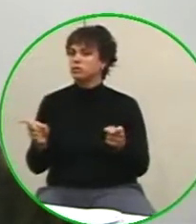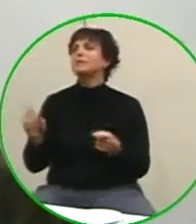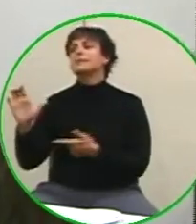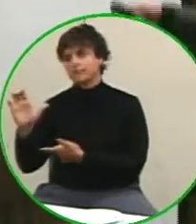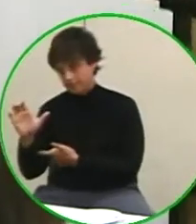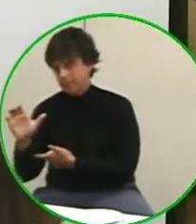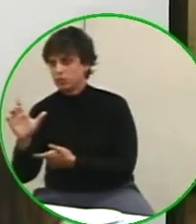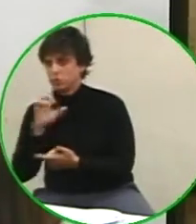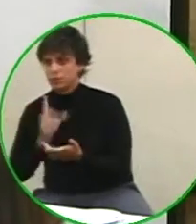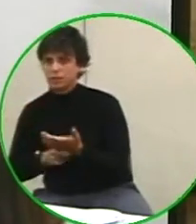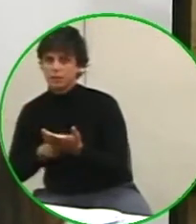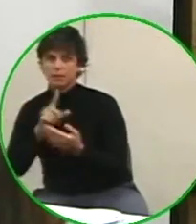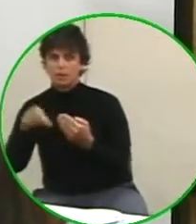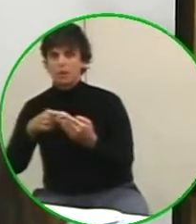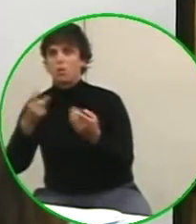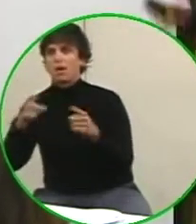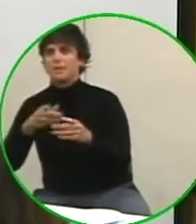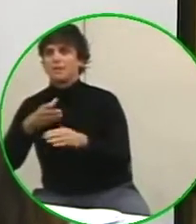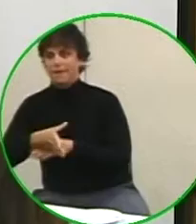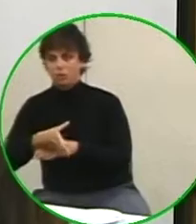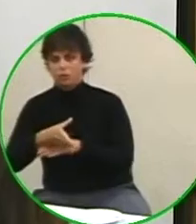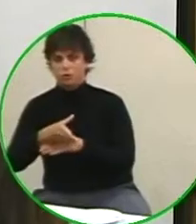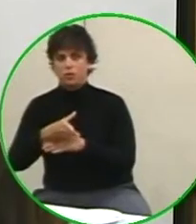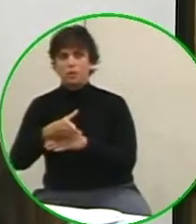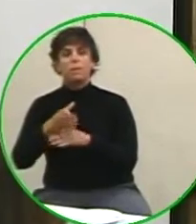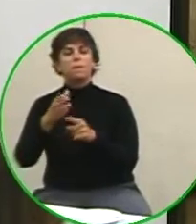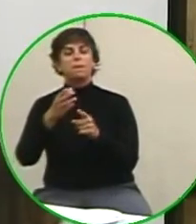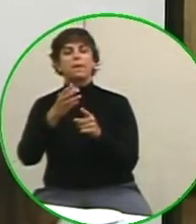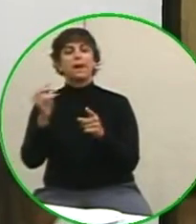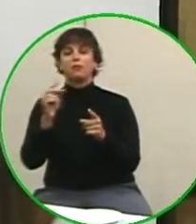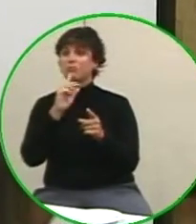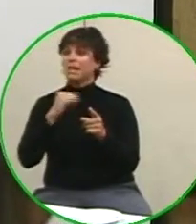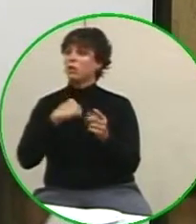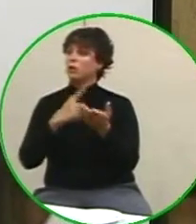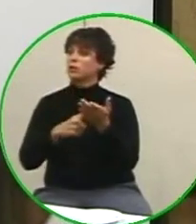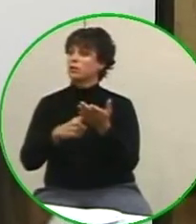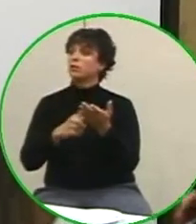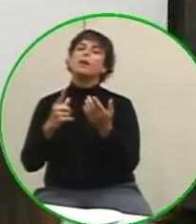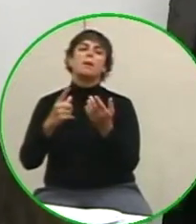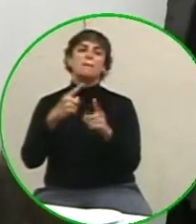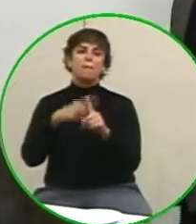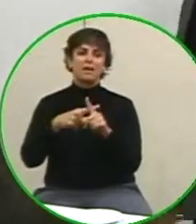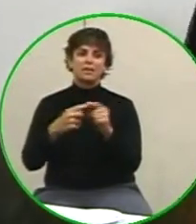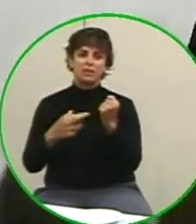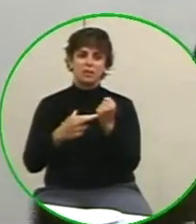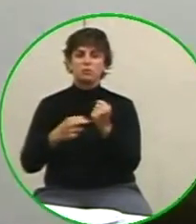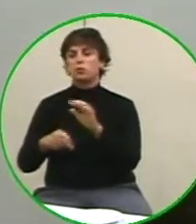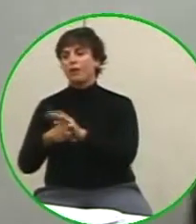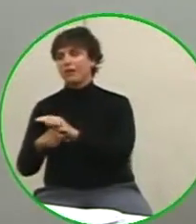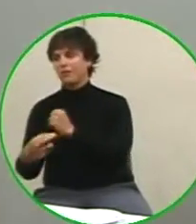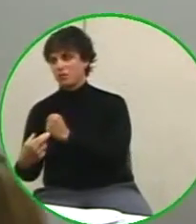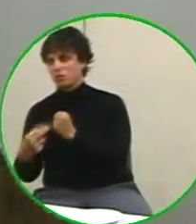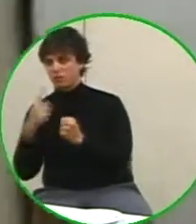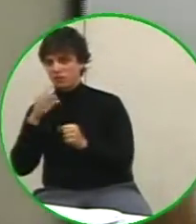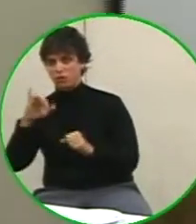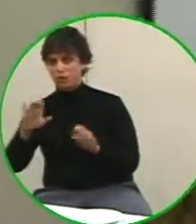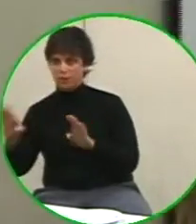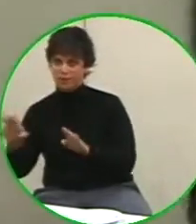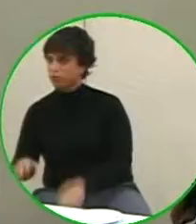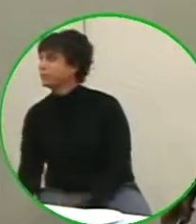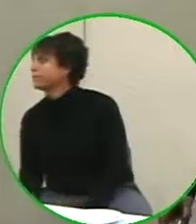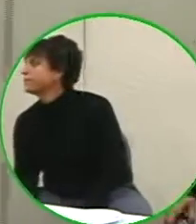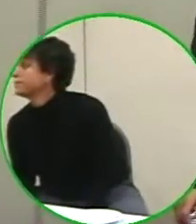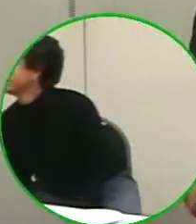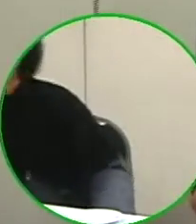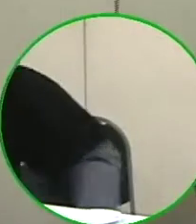C. We're talking about what happens afterwards, and what we're really talking about is positive reinforcement or negative reinforcement of a behavior.